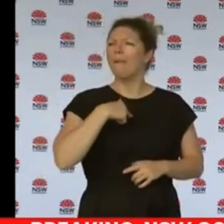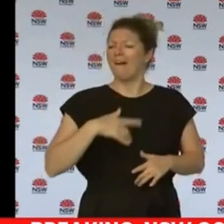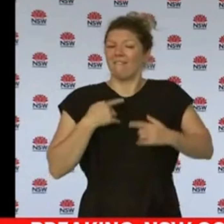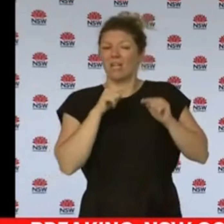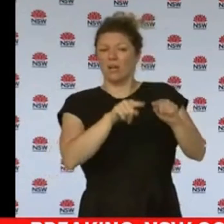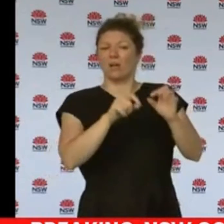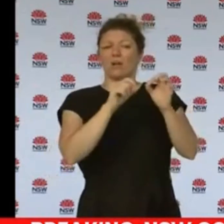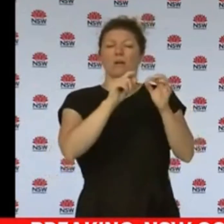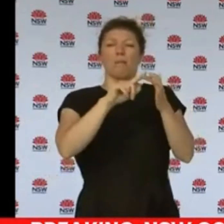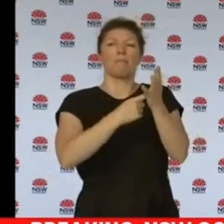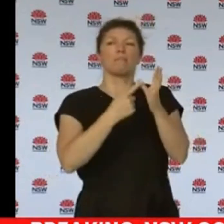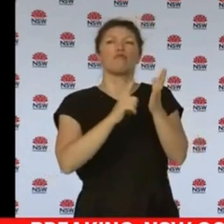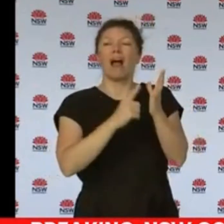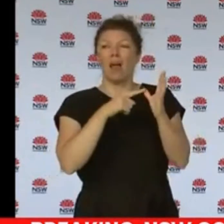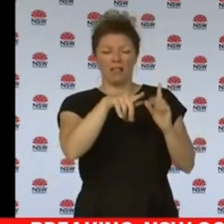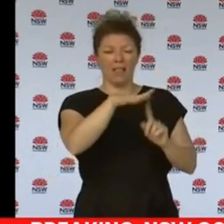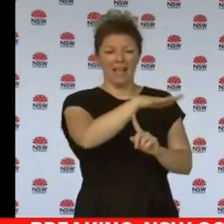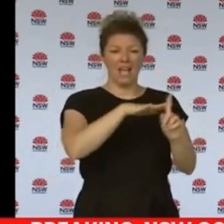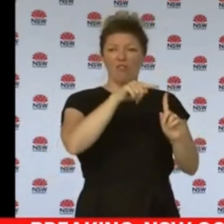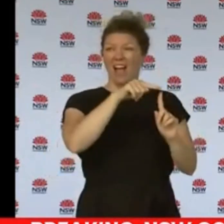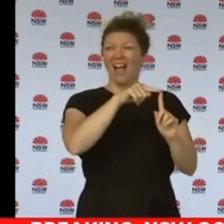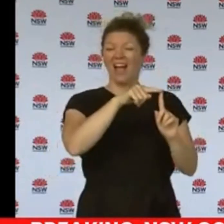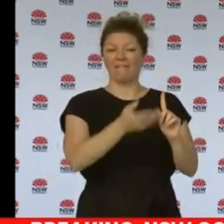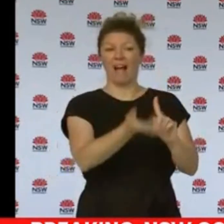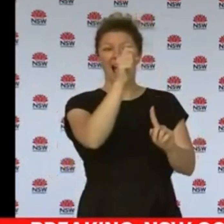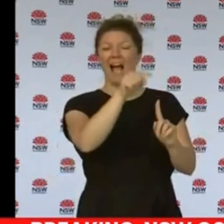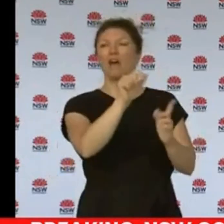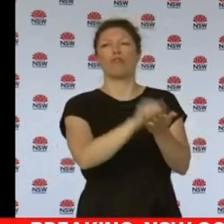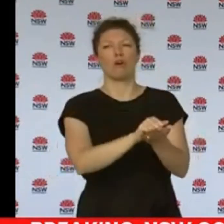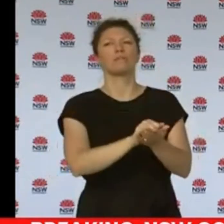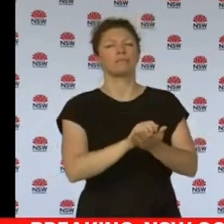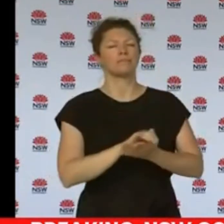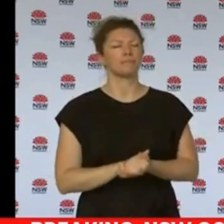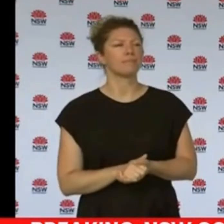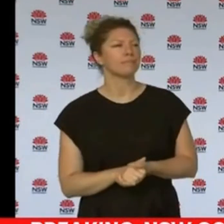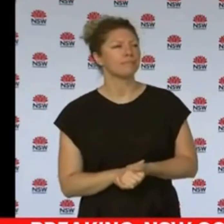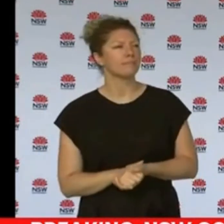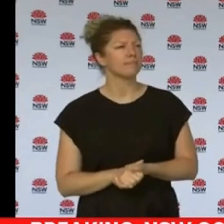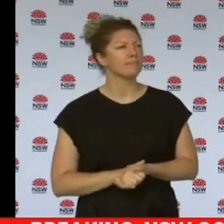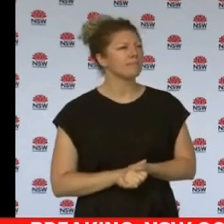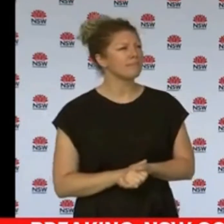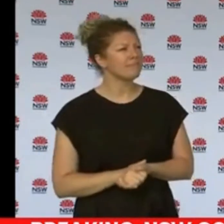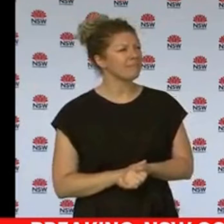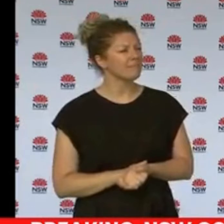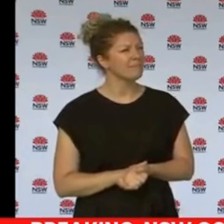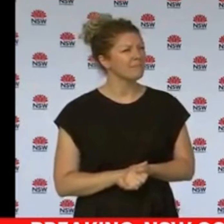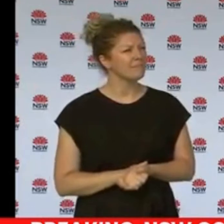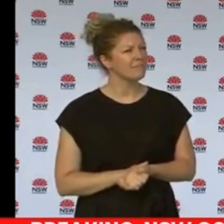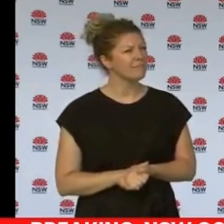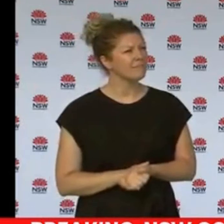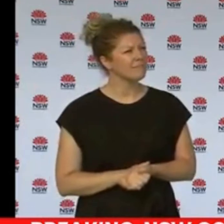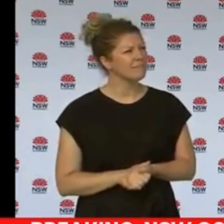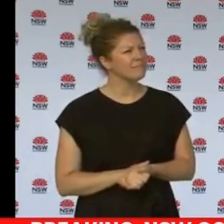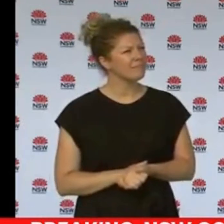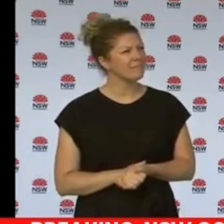They're linked to that cluster, but I never speculate until we find out. The overseas,